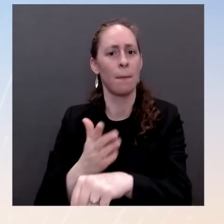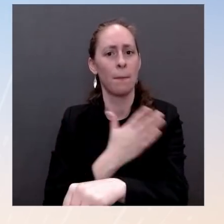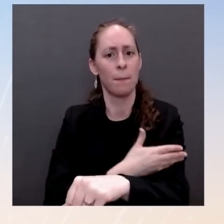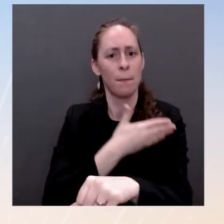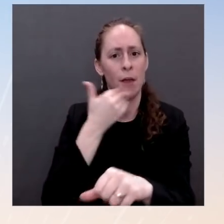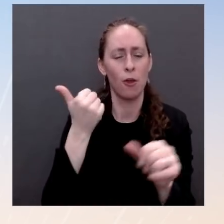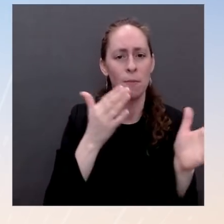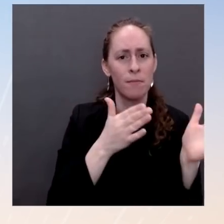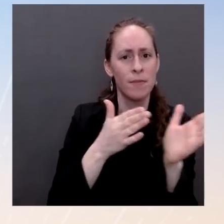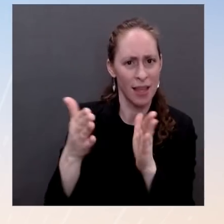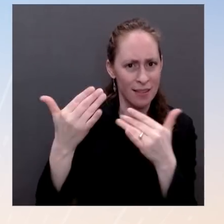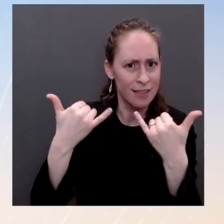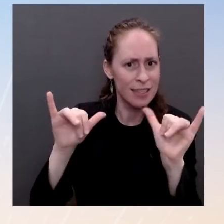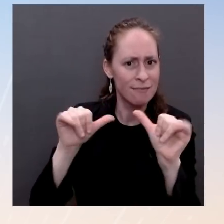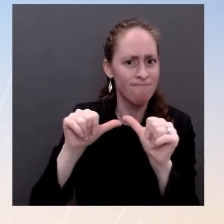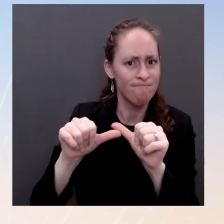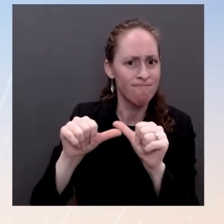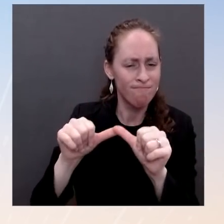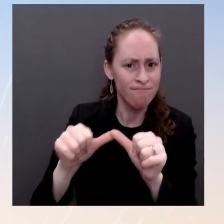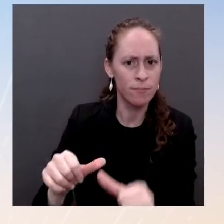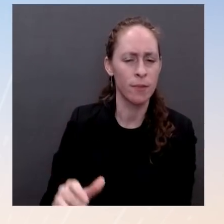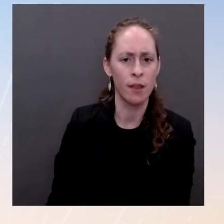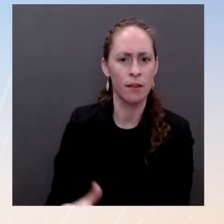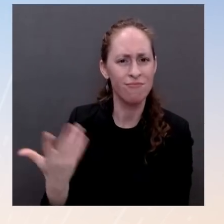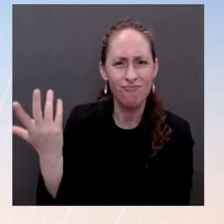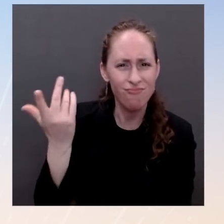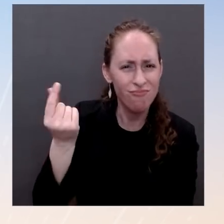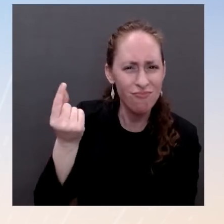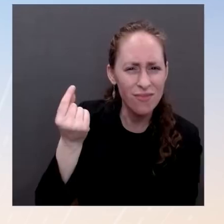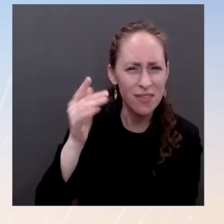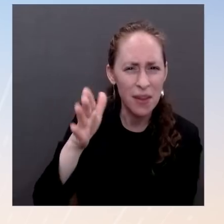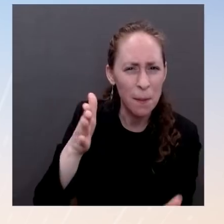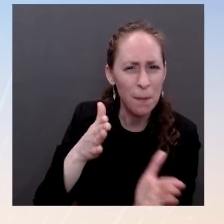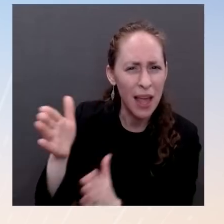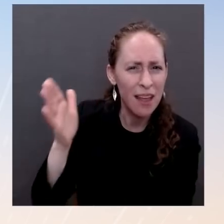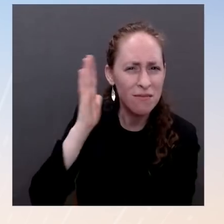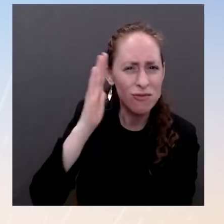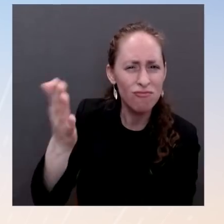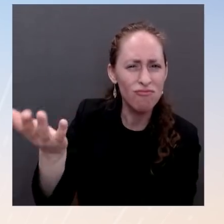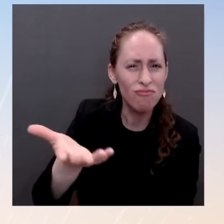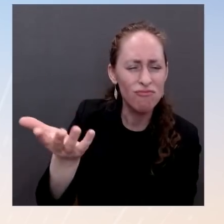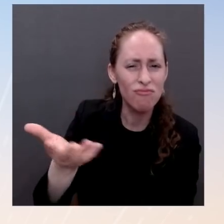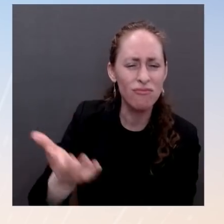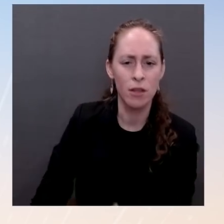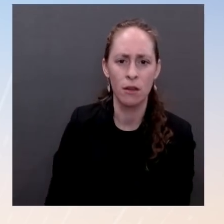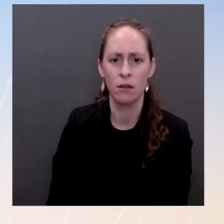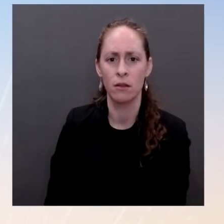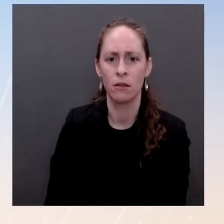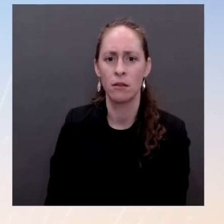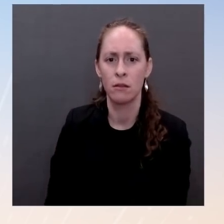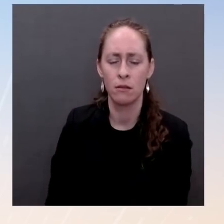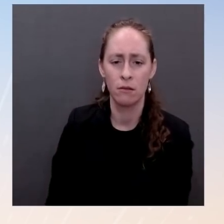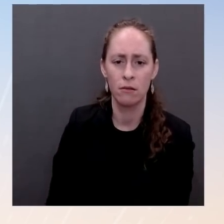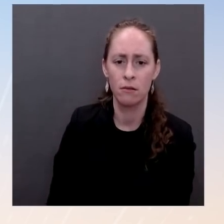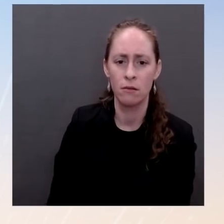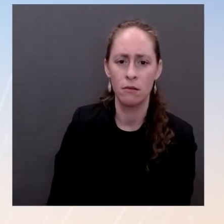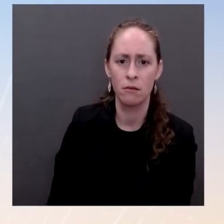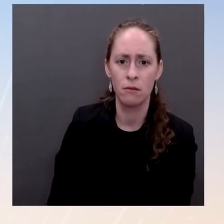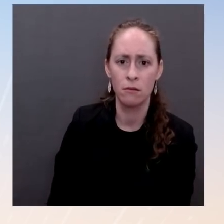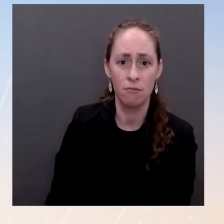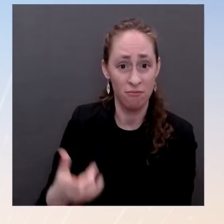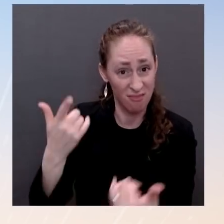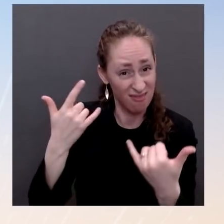that plan? Is there any evidence of any sort of forward movement, forward progress, even on a pared-back version of that? There doesn't seem to be a lot